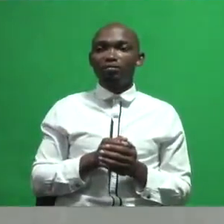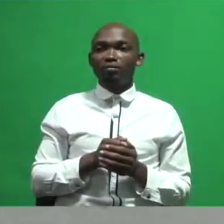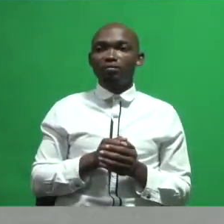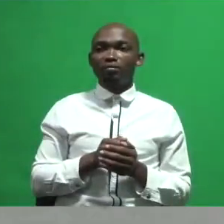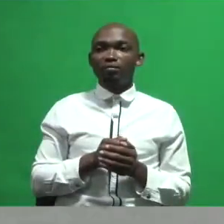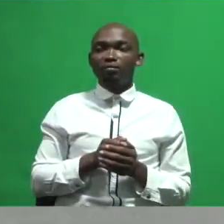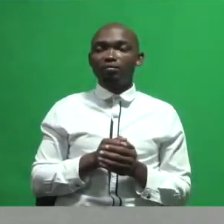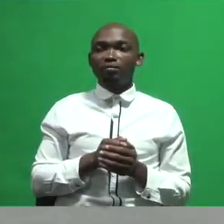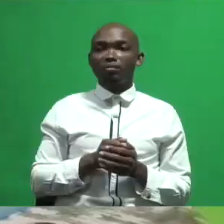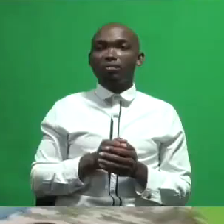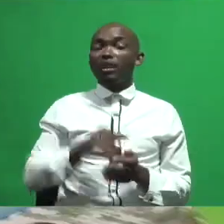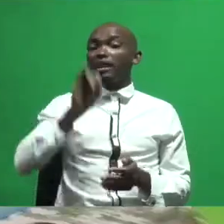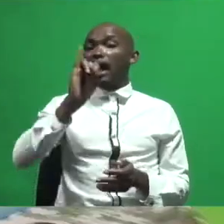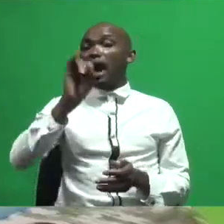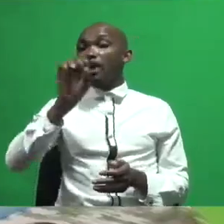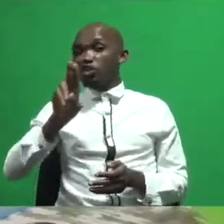The